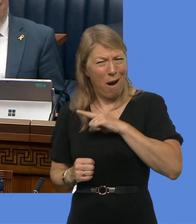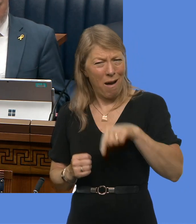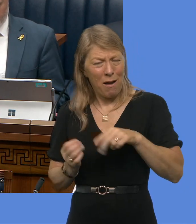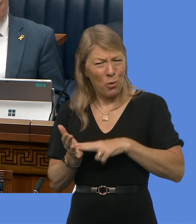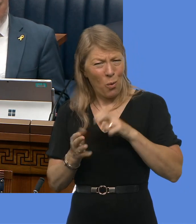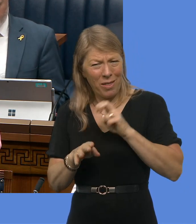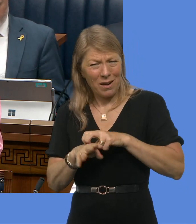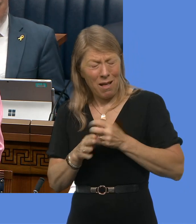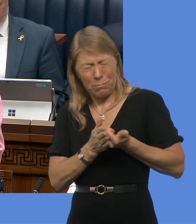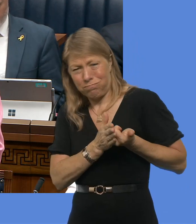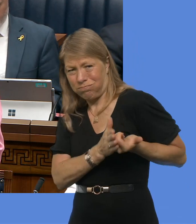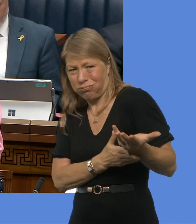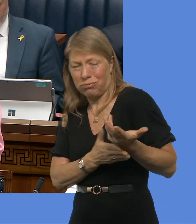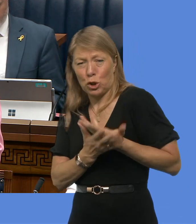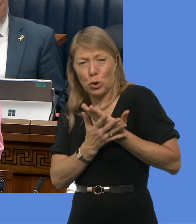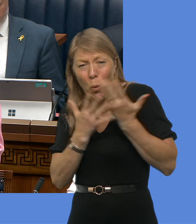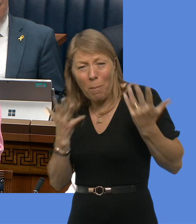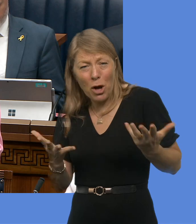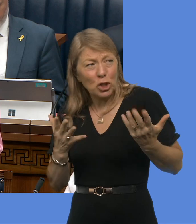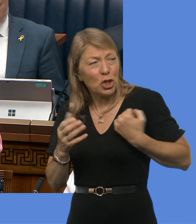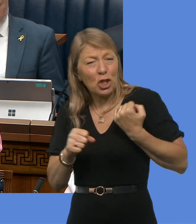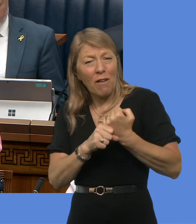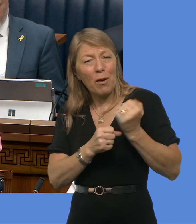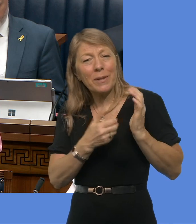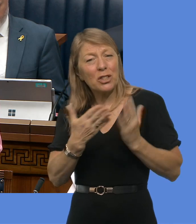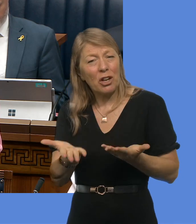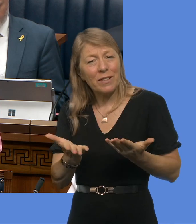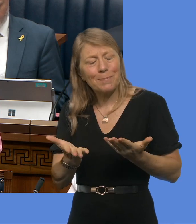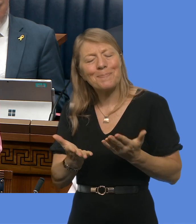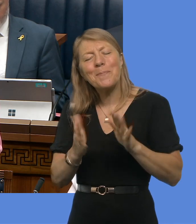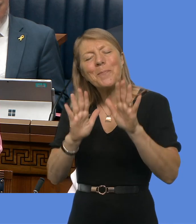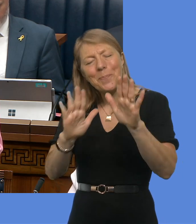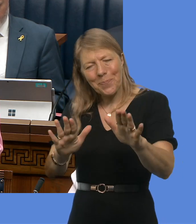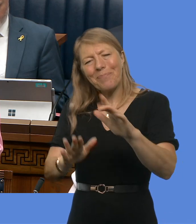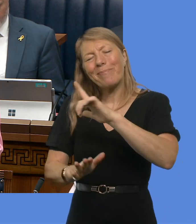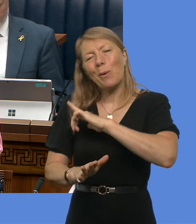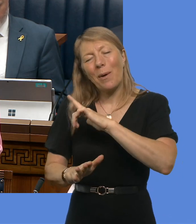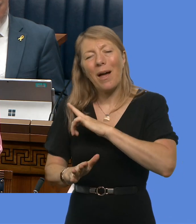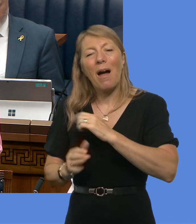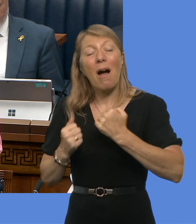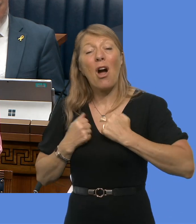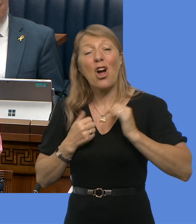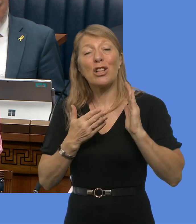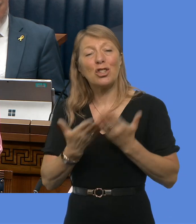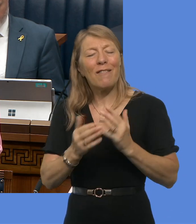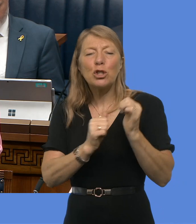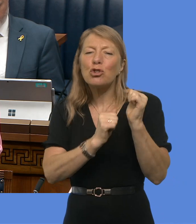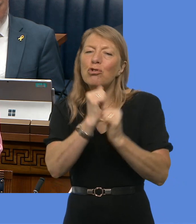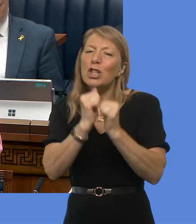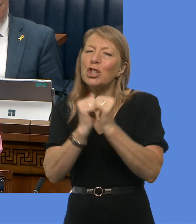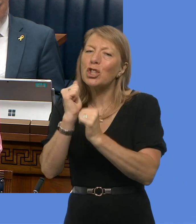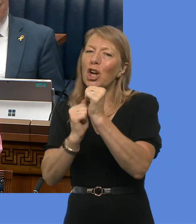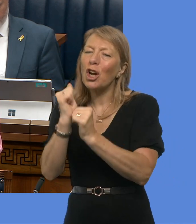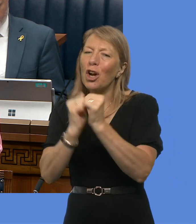but the reality is, as we know, that it's not just that our public services are structured in such a way that it is costing more and that requires